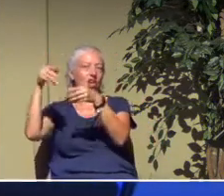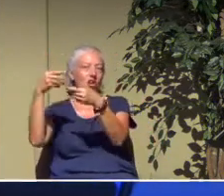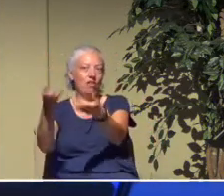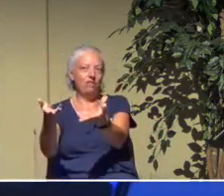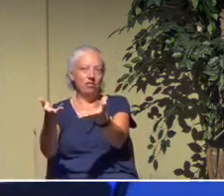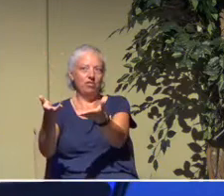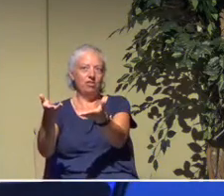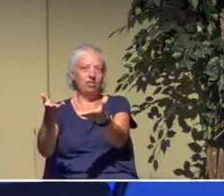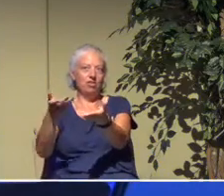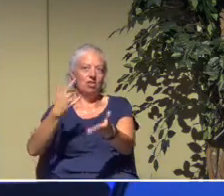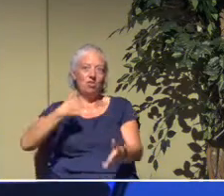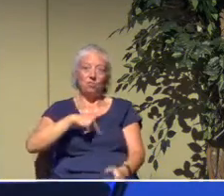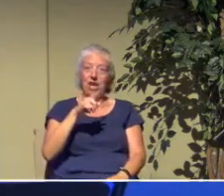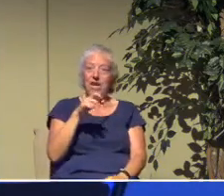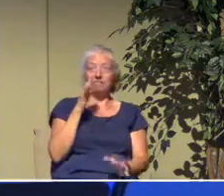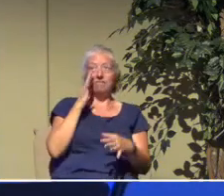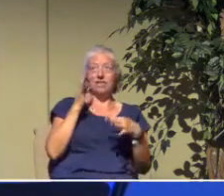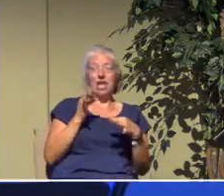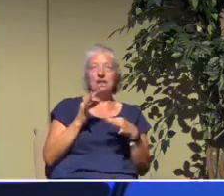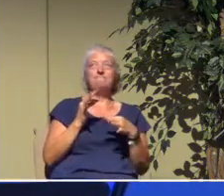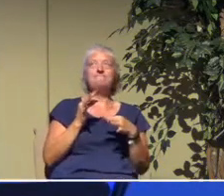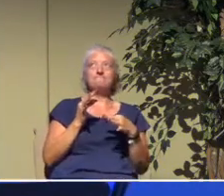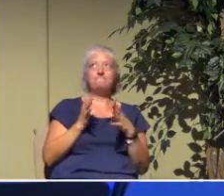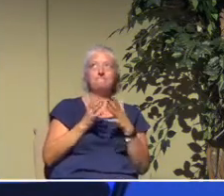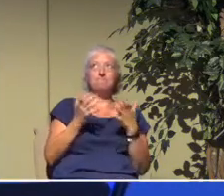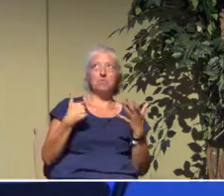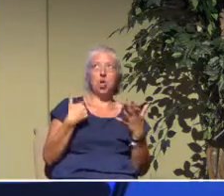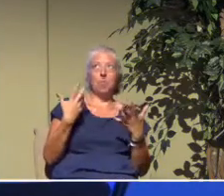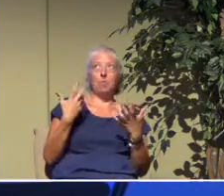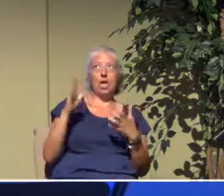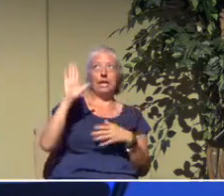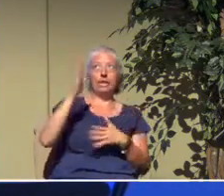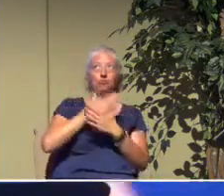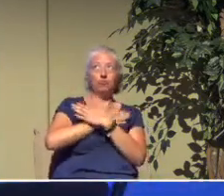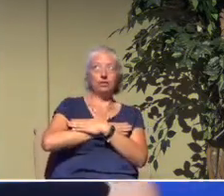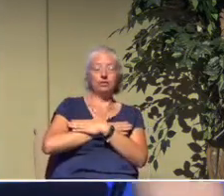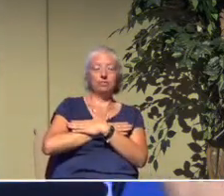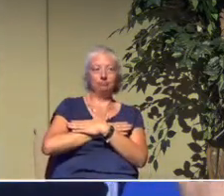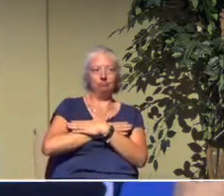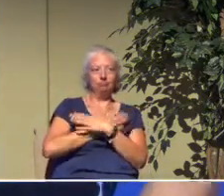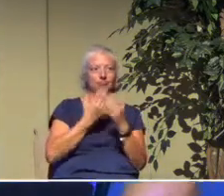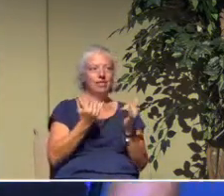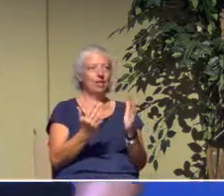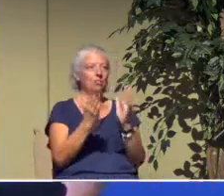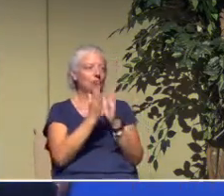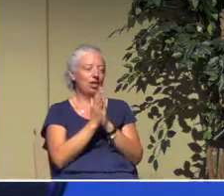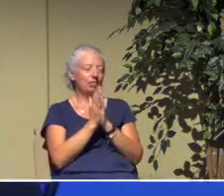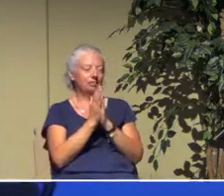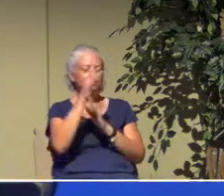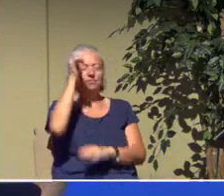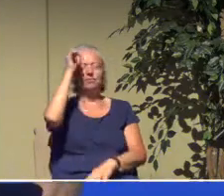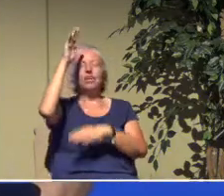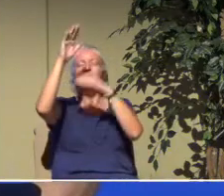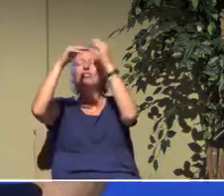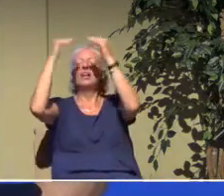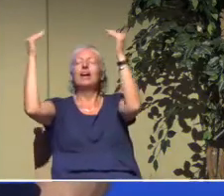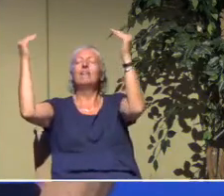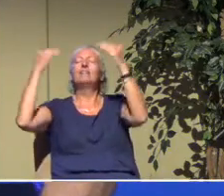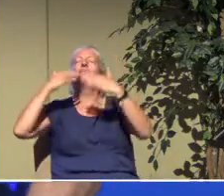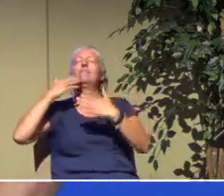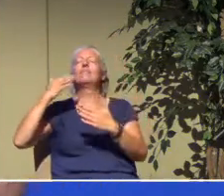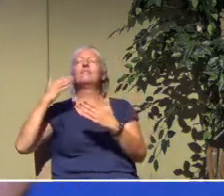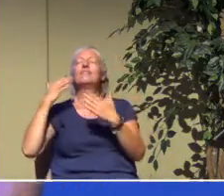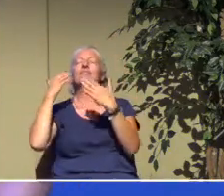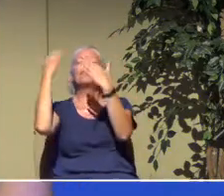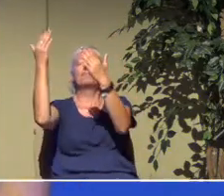to decide, how much do we want that rest? Let's pray. Father in heaven, thank you